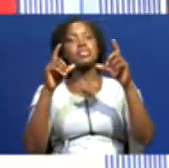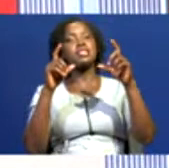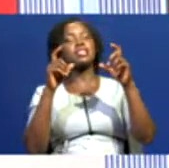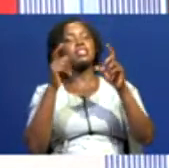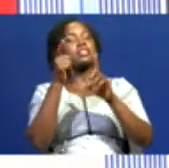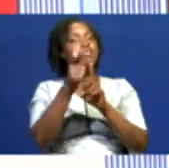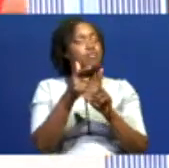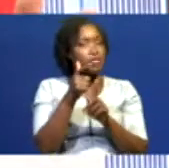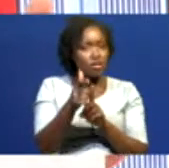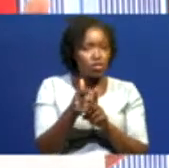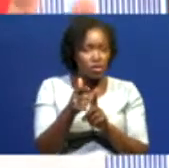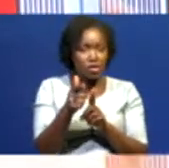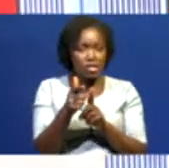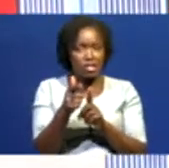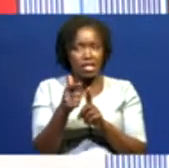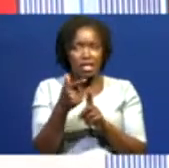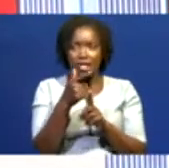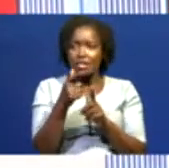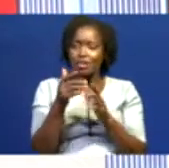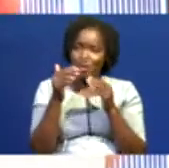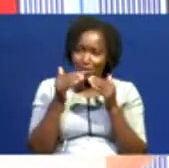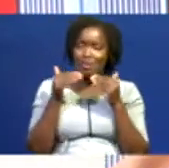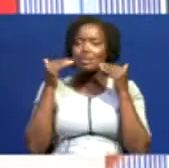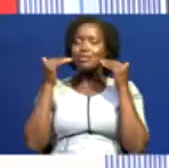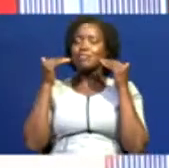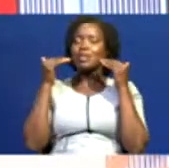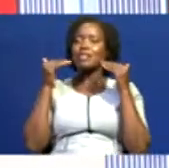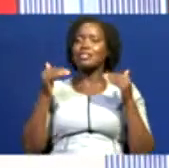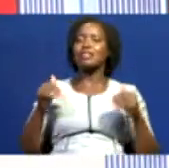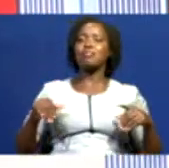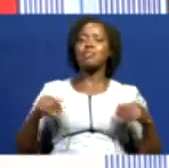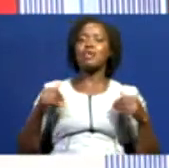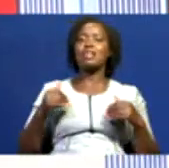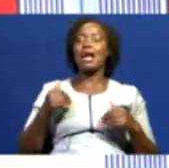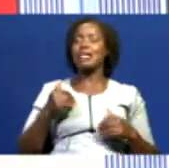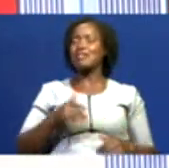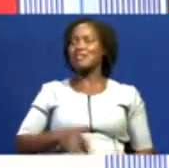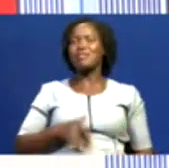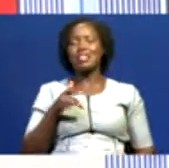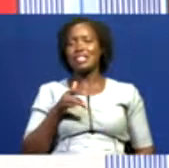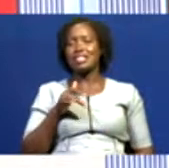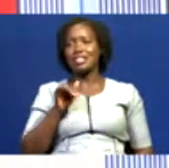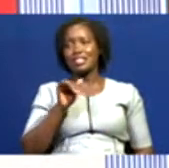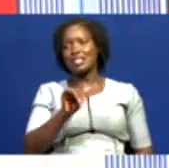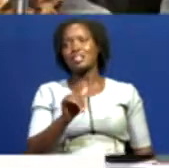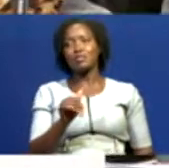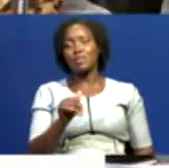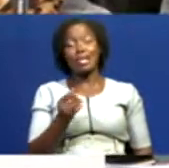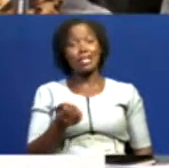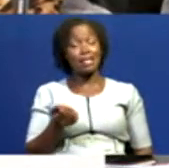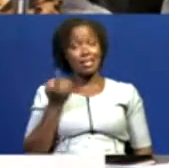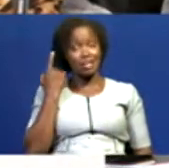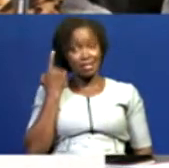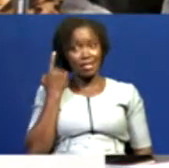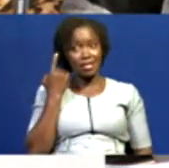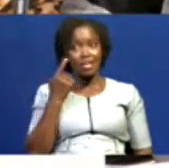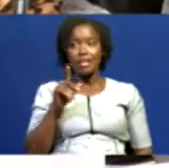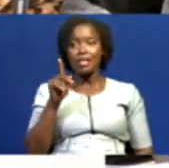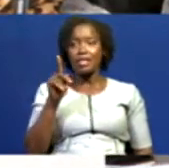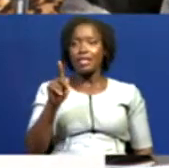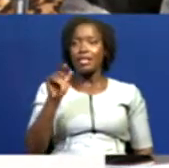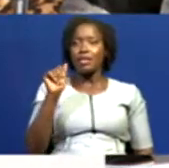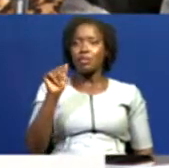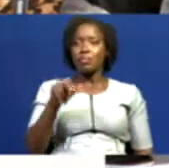videos, at those smiles and proud and feelings, that we can better understand. Pauline Nasimiyu,